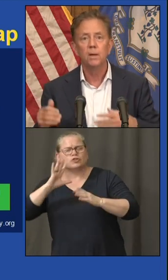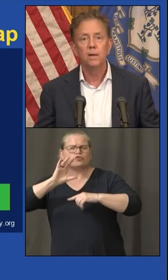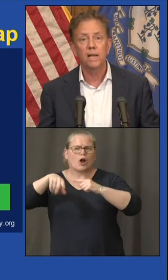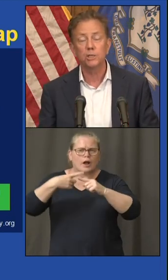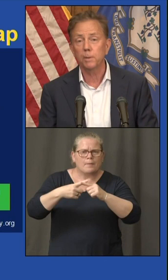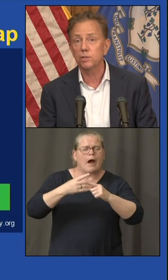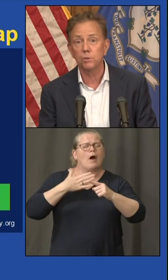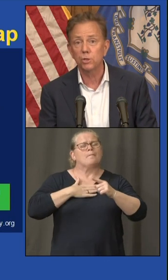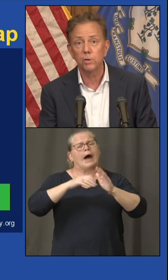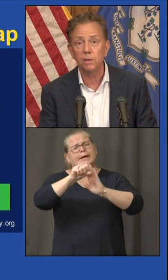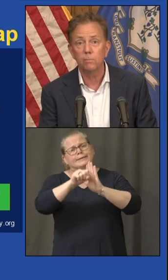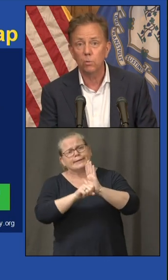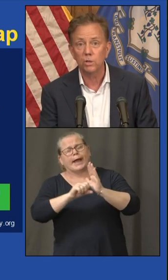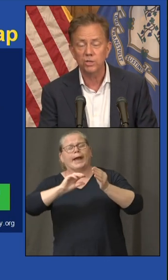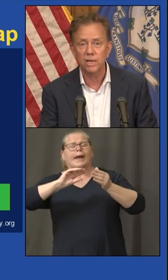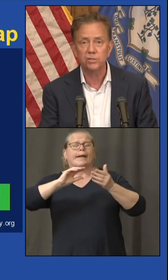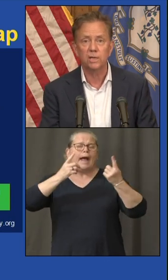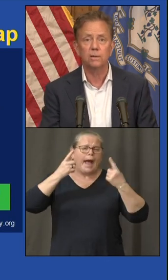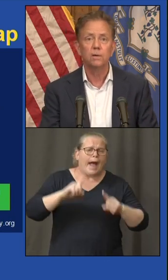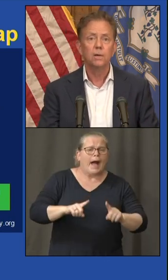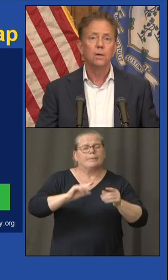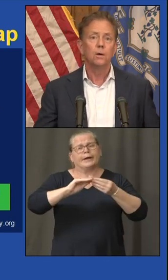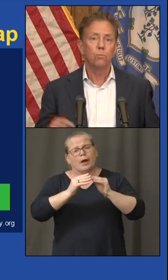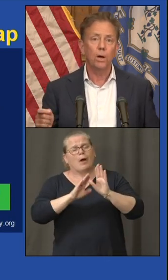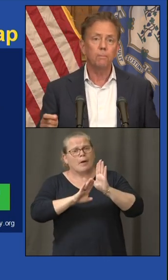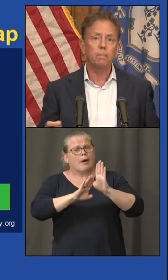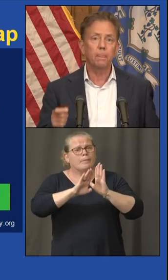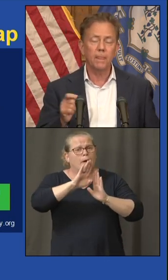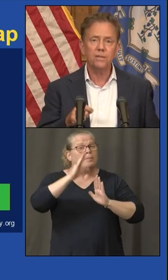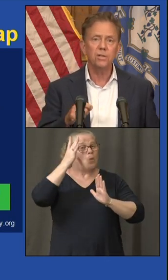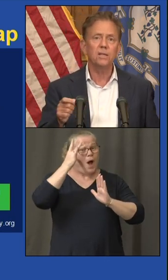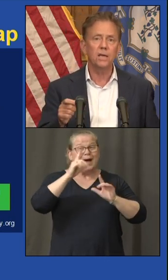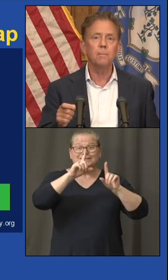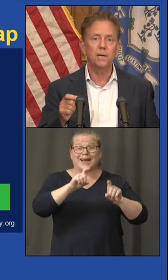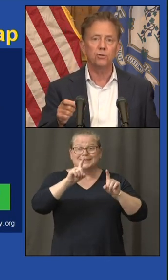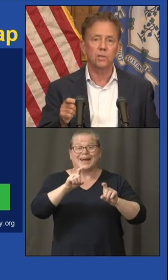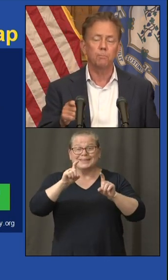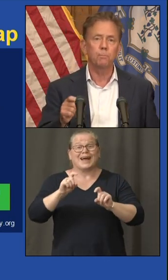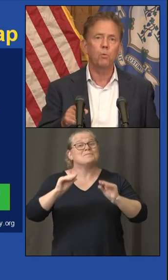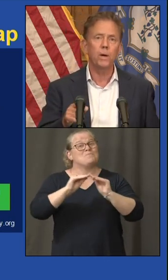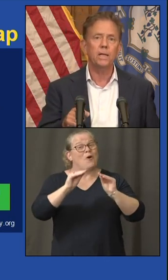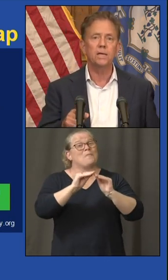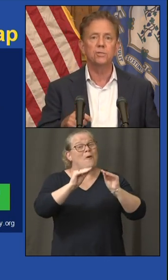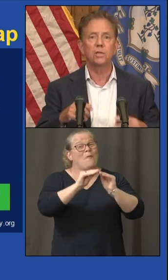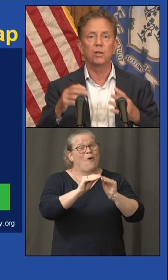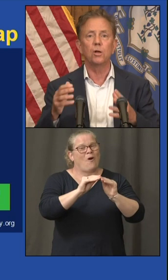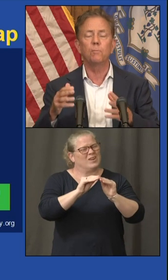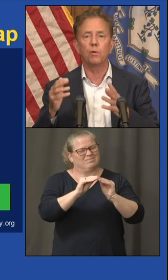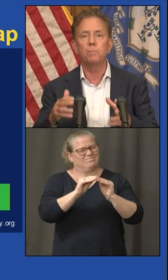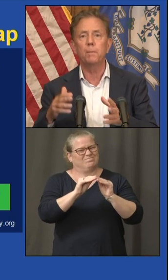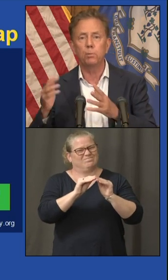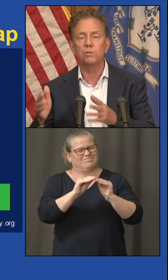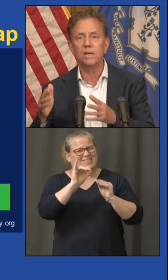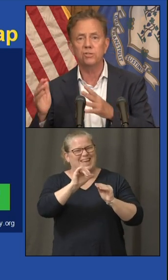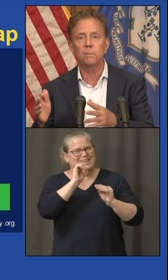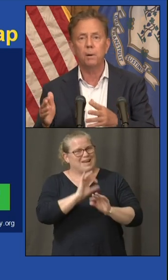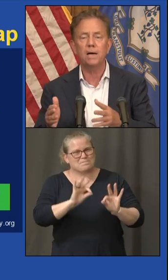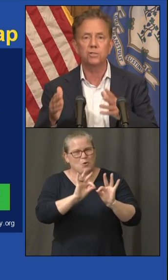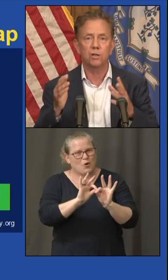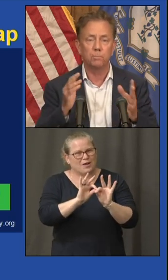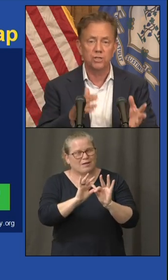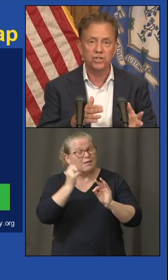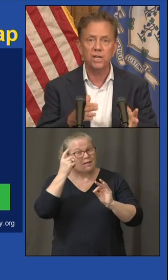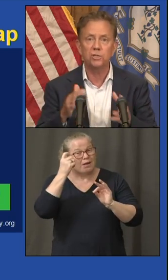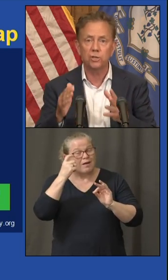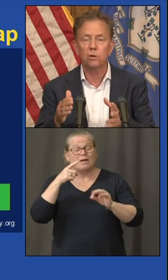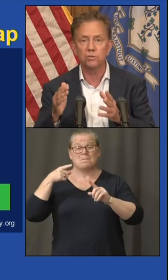are up. That's because we're doing more testing. Well, that's not the key metric. The point is that the number of people testing